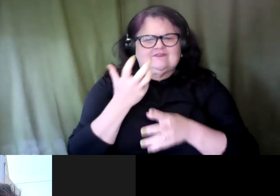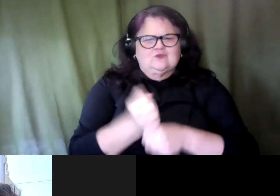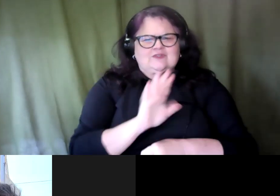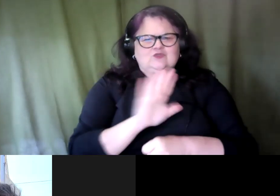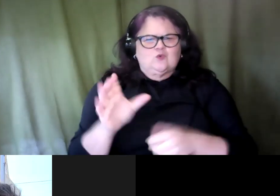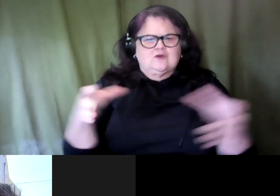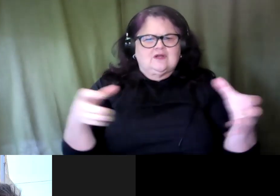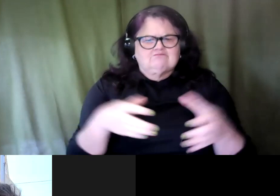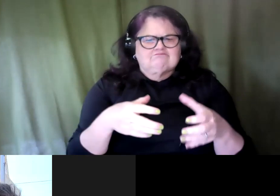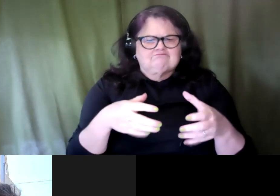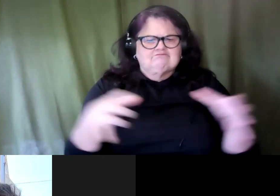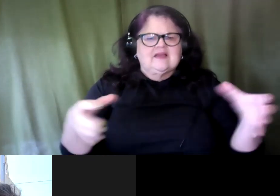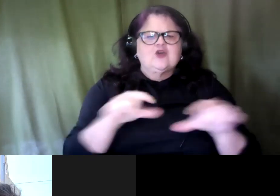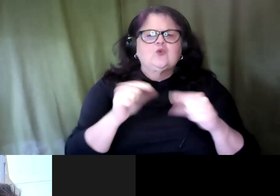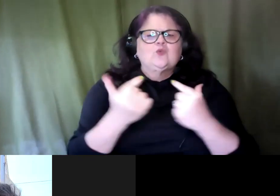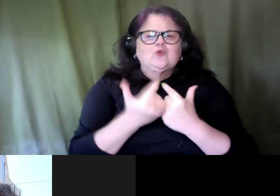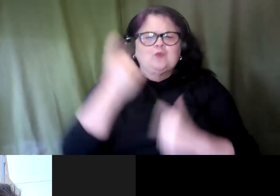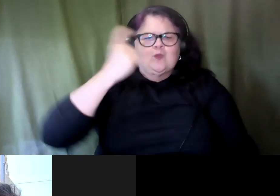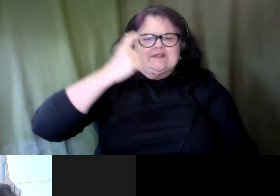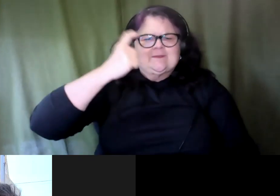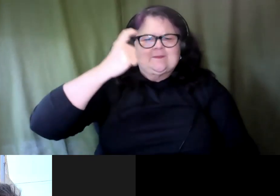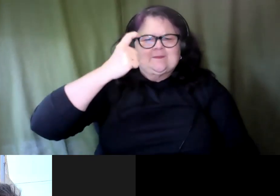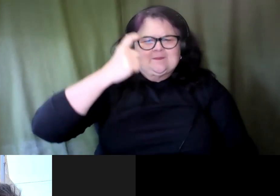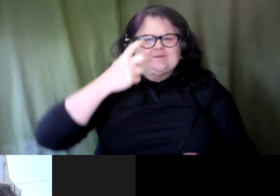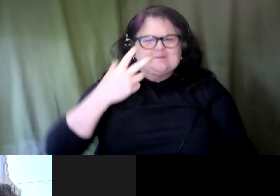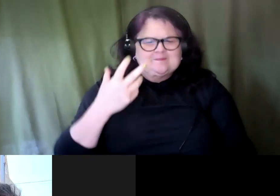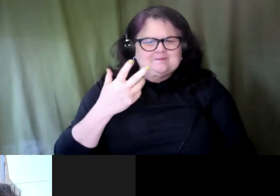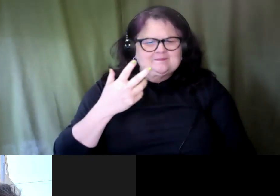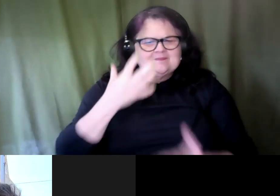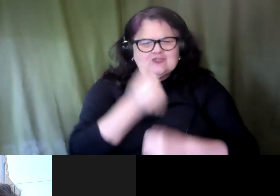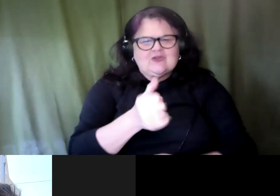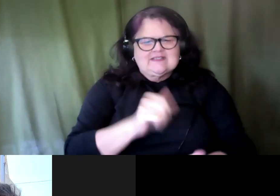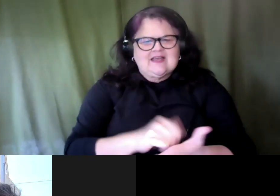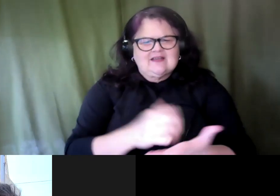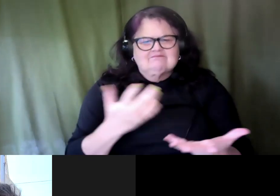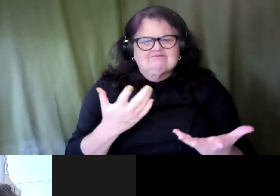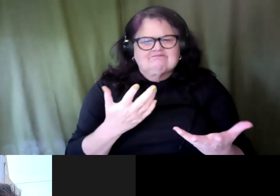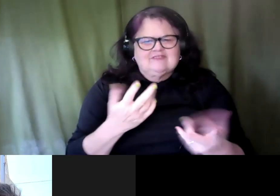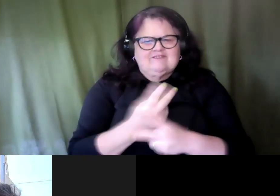collective wisdom, trust the wisdom of groups to figure this out.